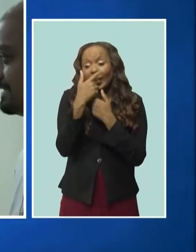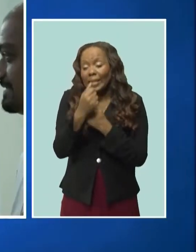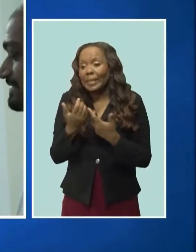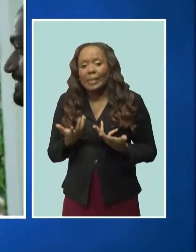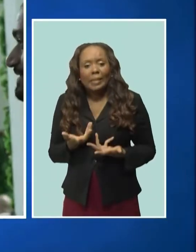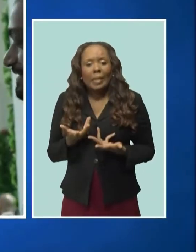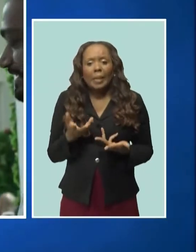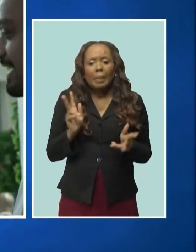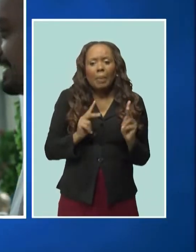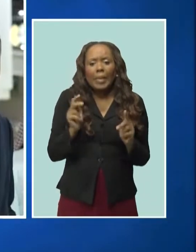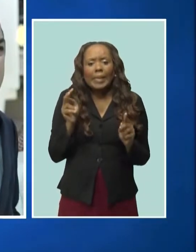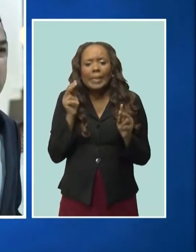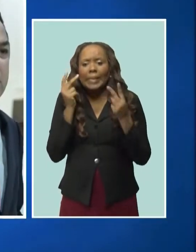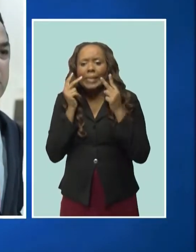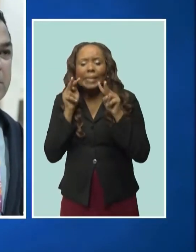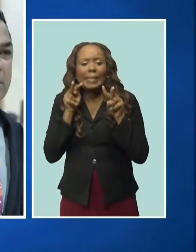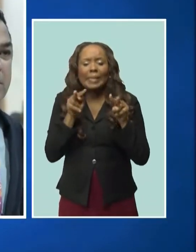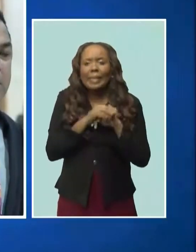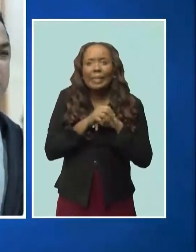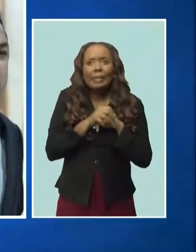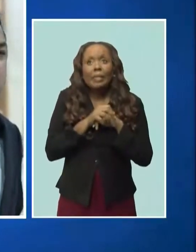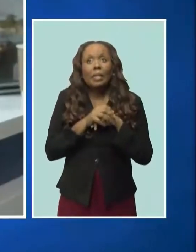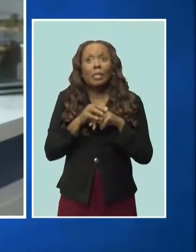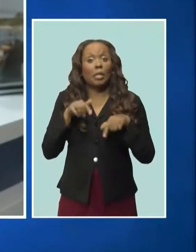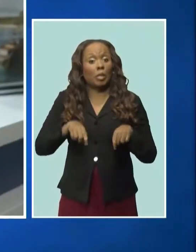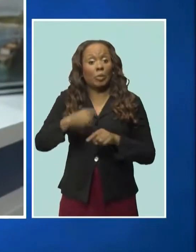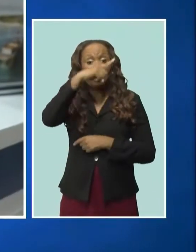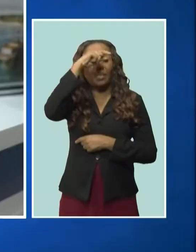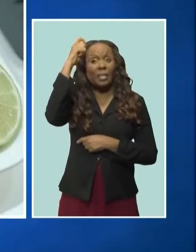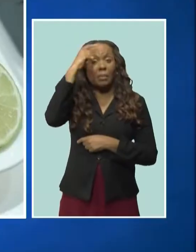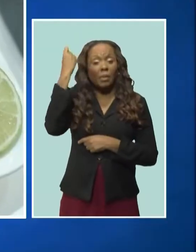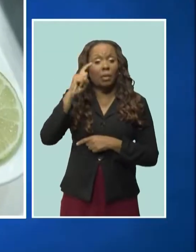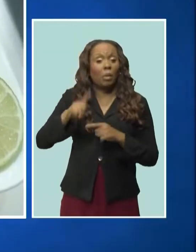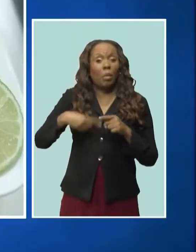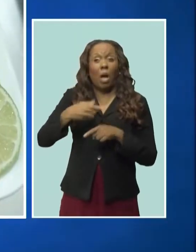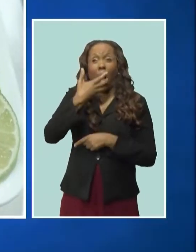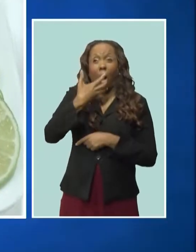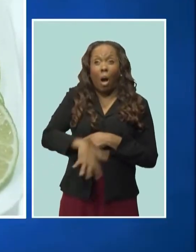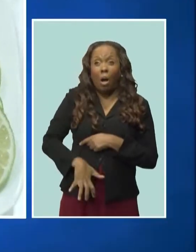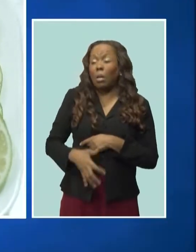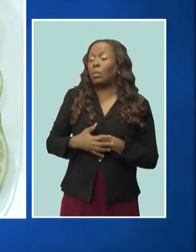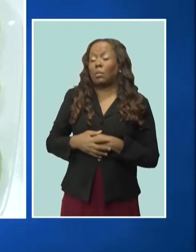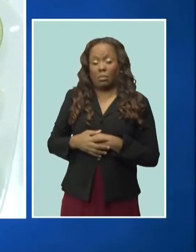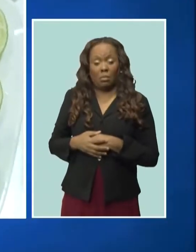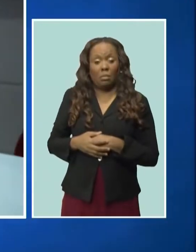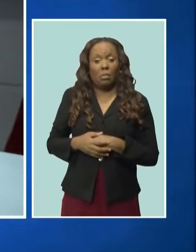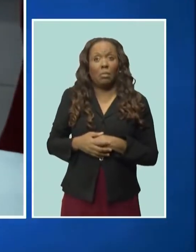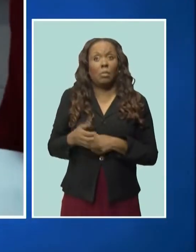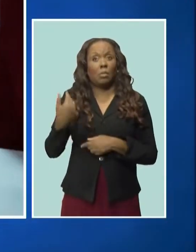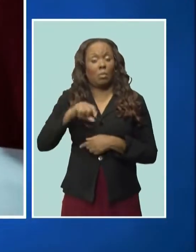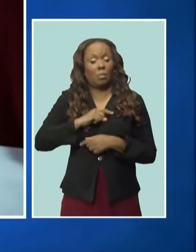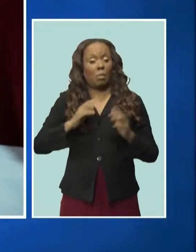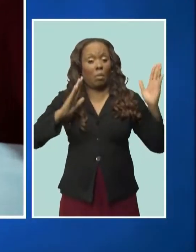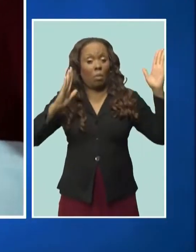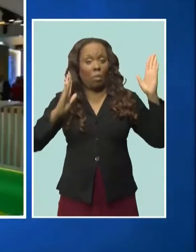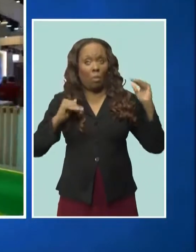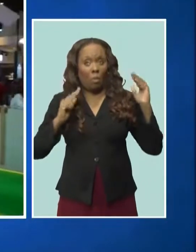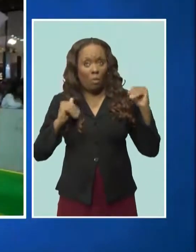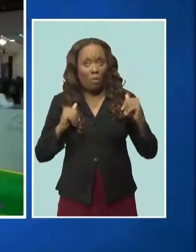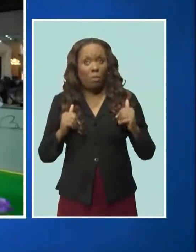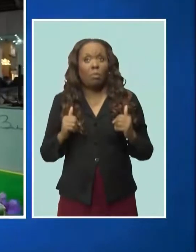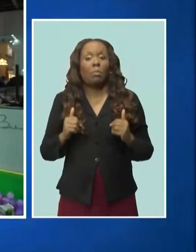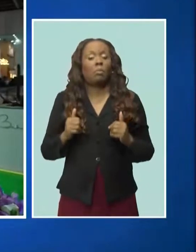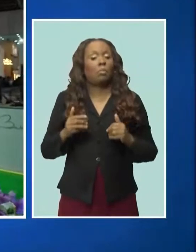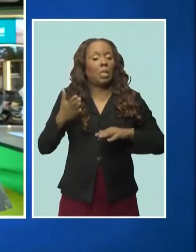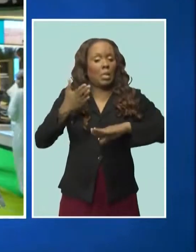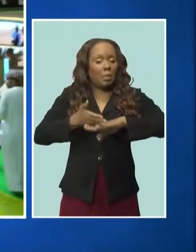visitors. And in the summer months when they travel, when it's really very, very hot on this side of the world, we're hoping that we can help to